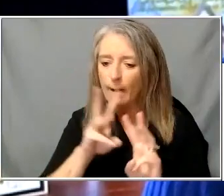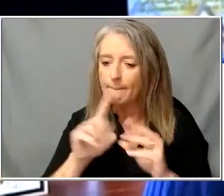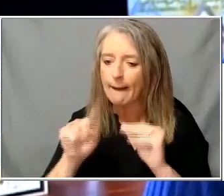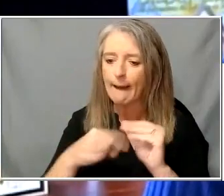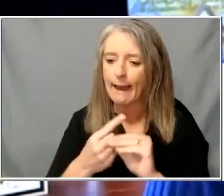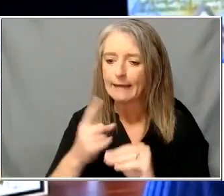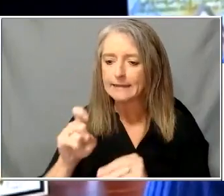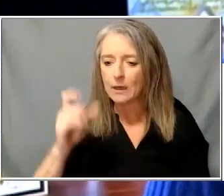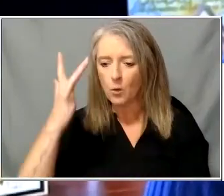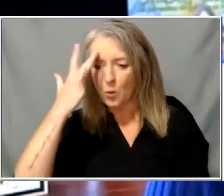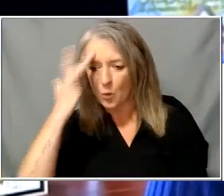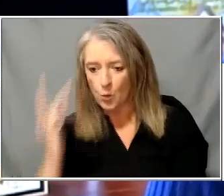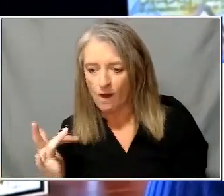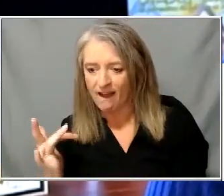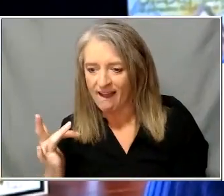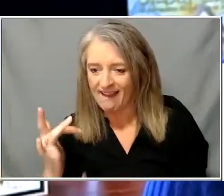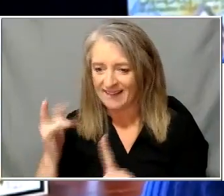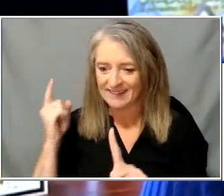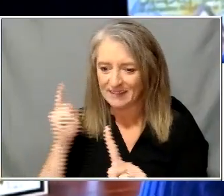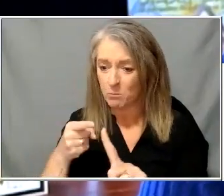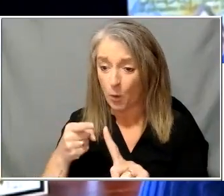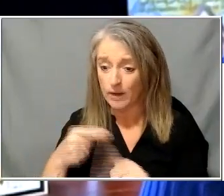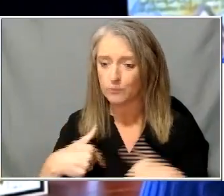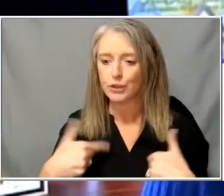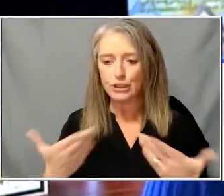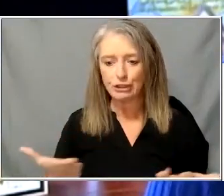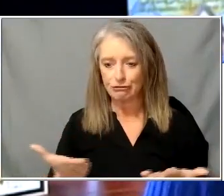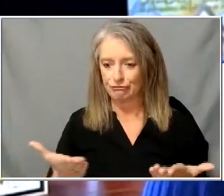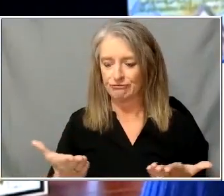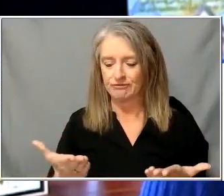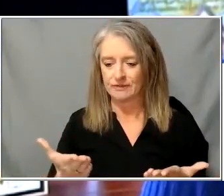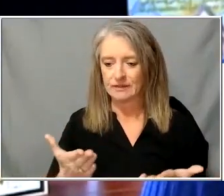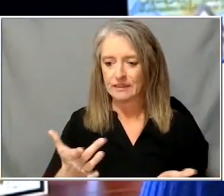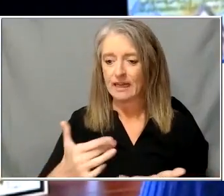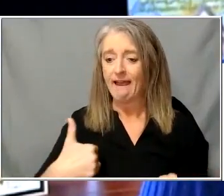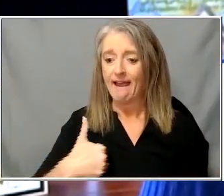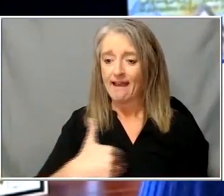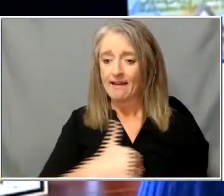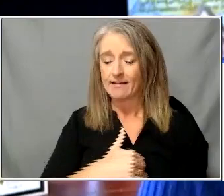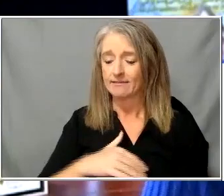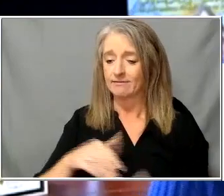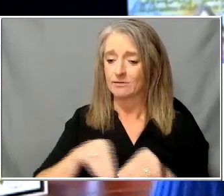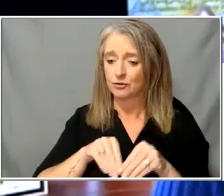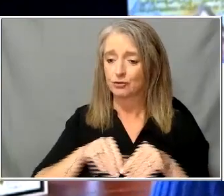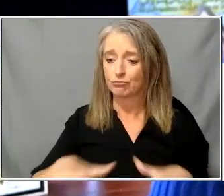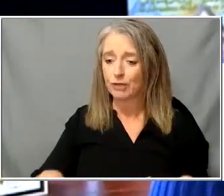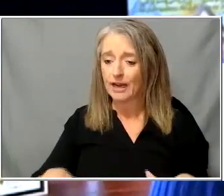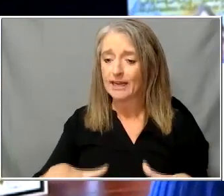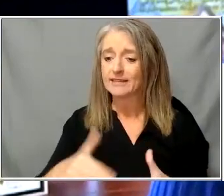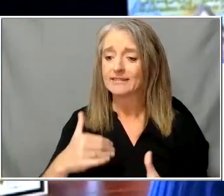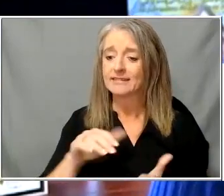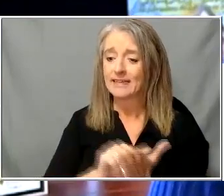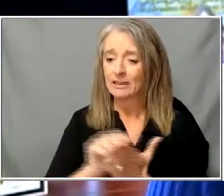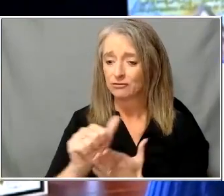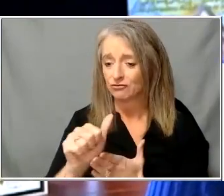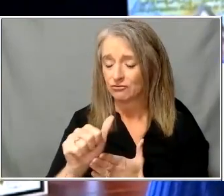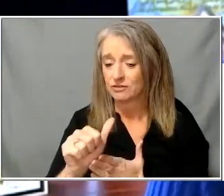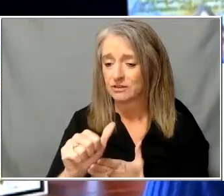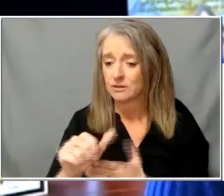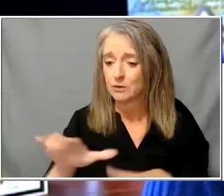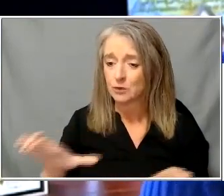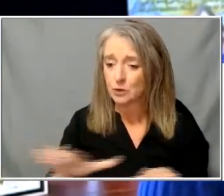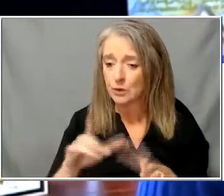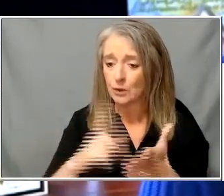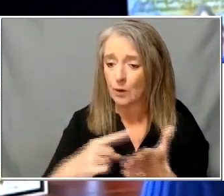question why, because the point is, here we are. We have metastatic breast cancer. We're doing what we can to treat